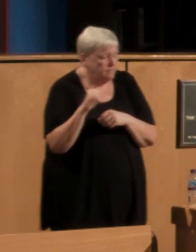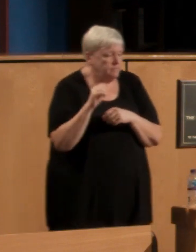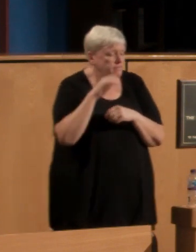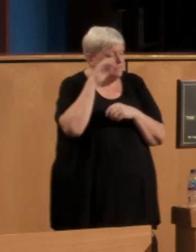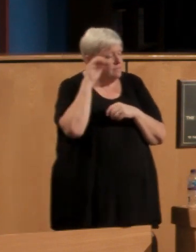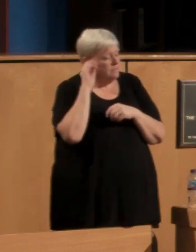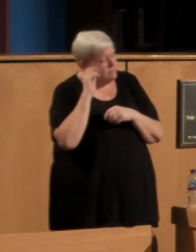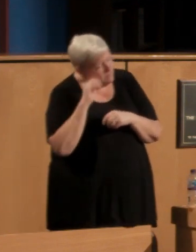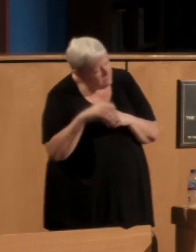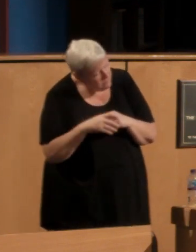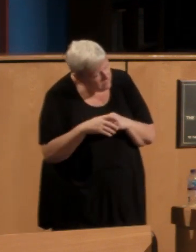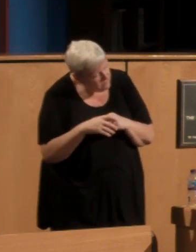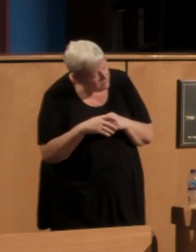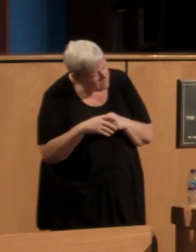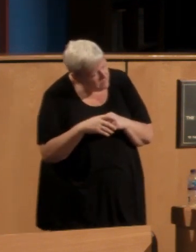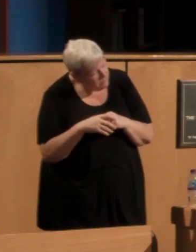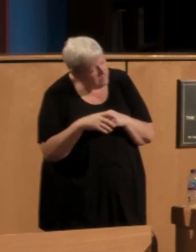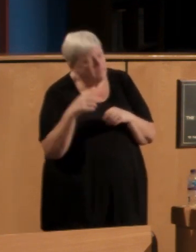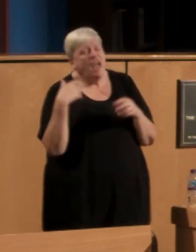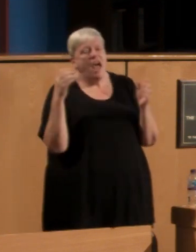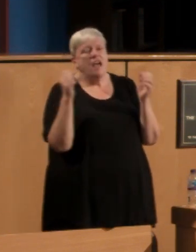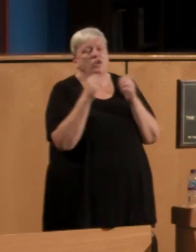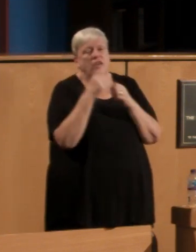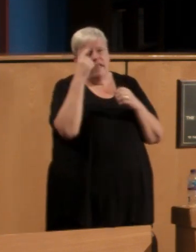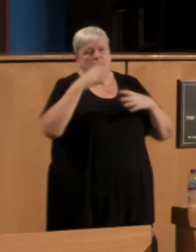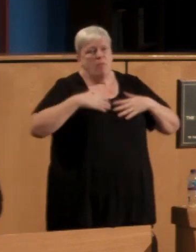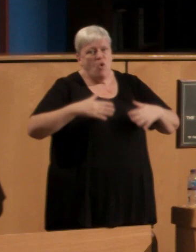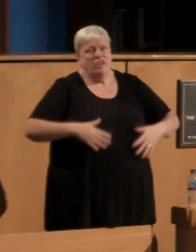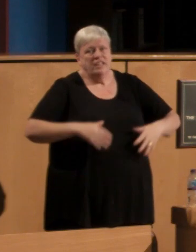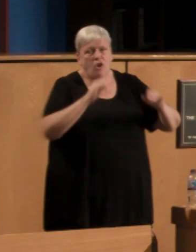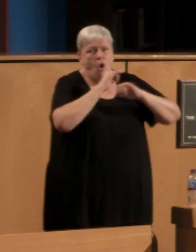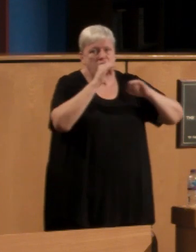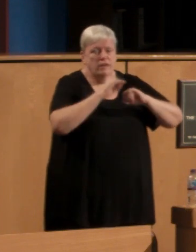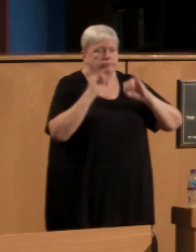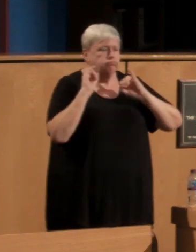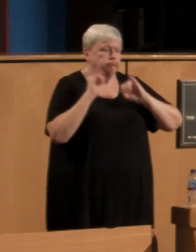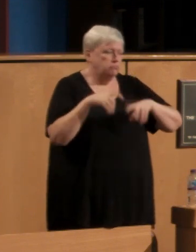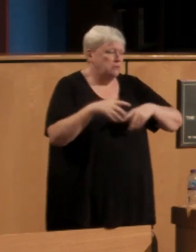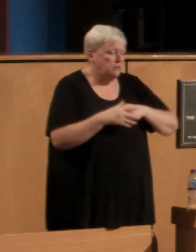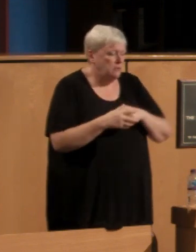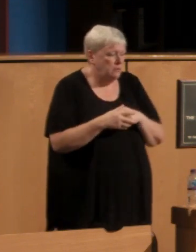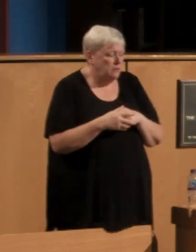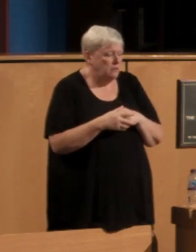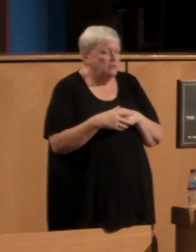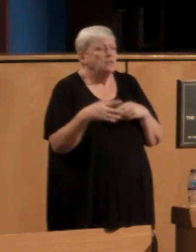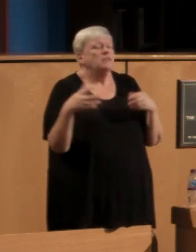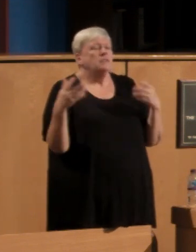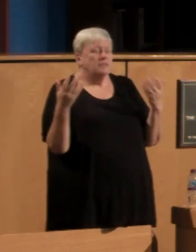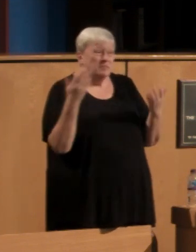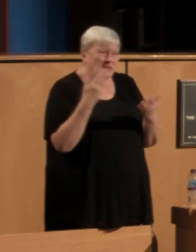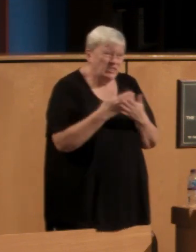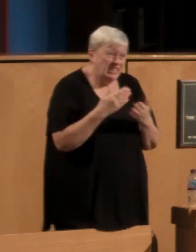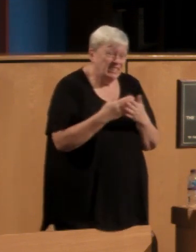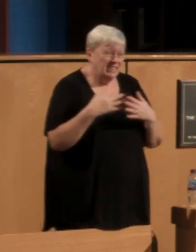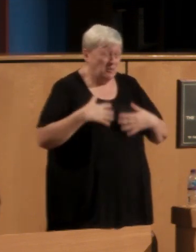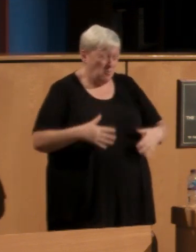wanted to say briefly that, yeah, I agree in terms of body horror. Again, it can be used badly, but I'm personally a huge fan of body horror.